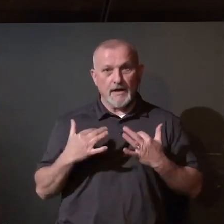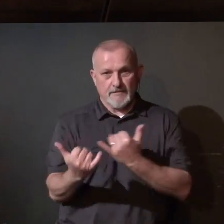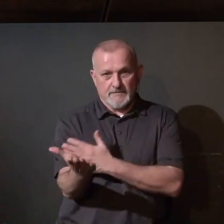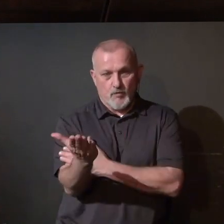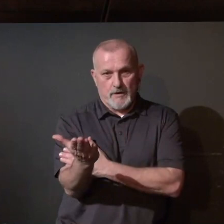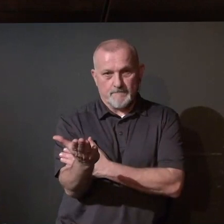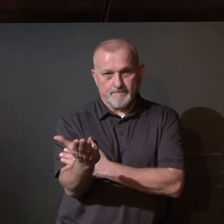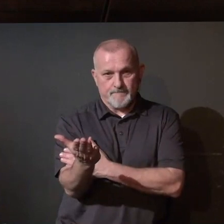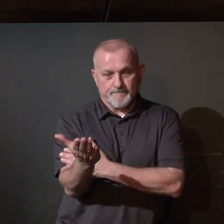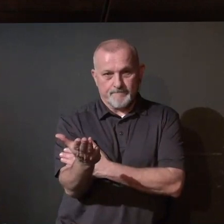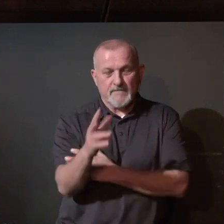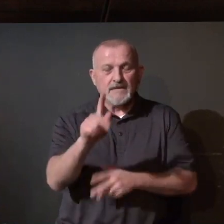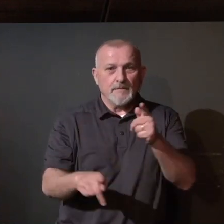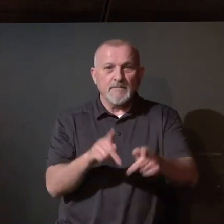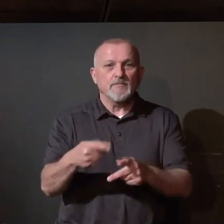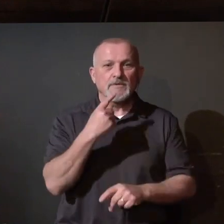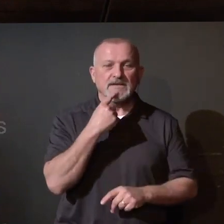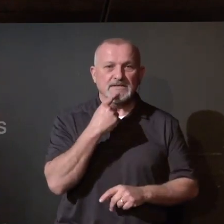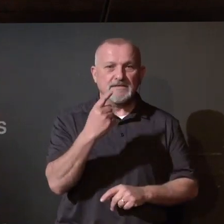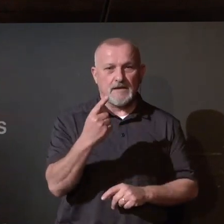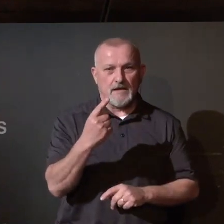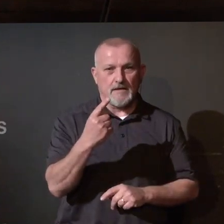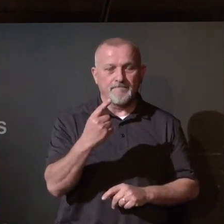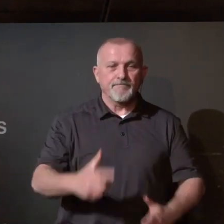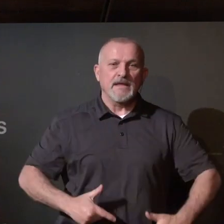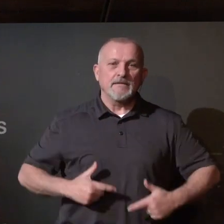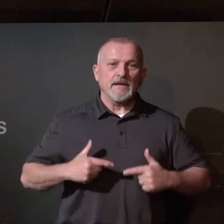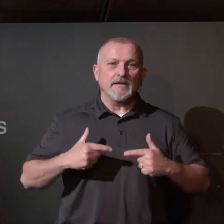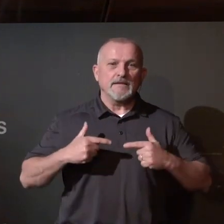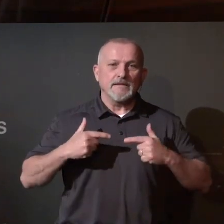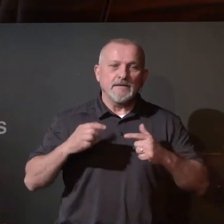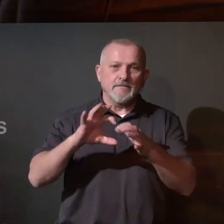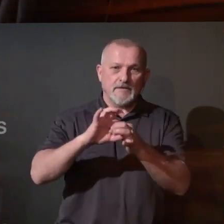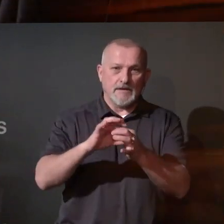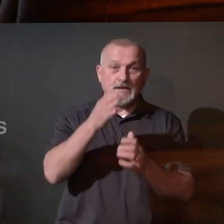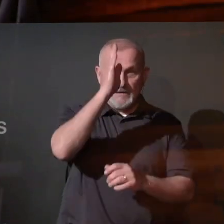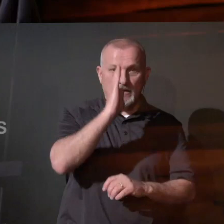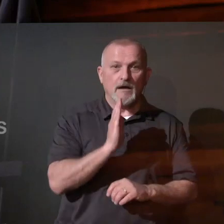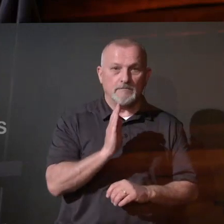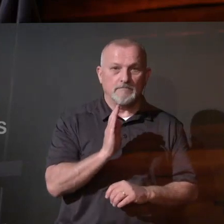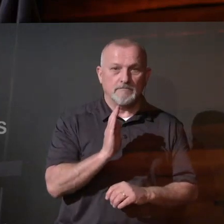morning. It says, those who say they live in God